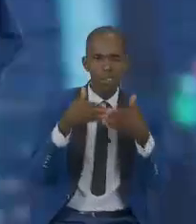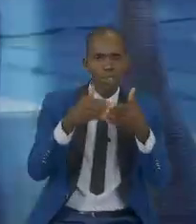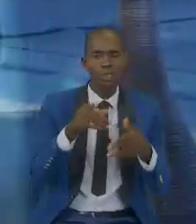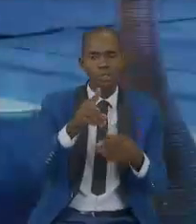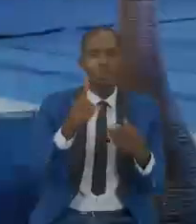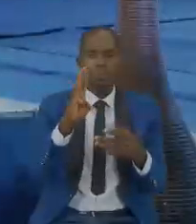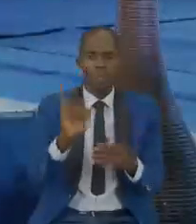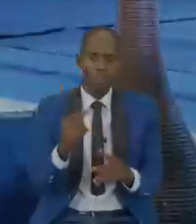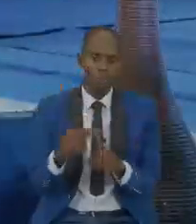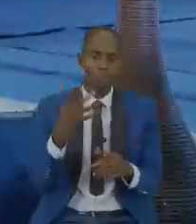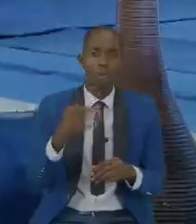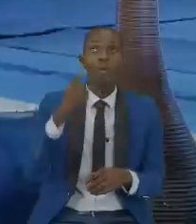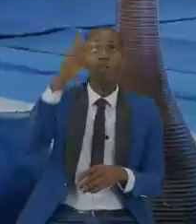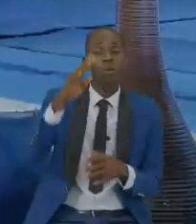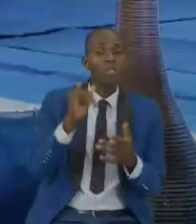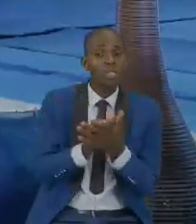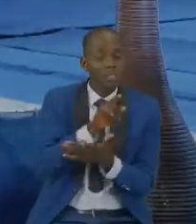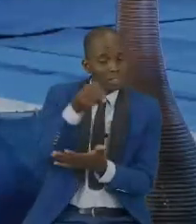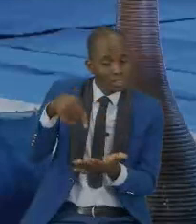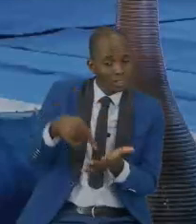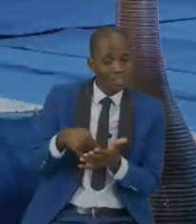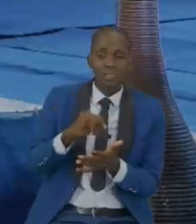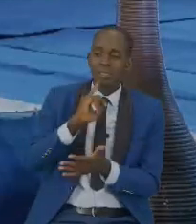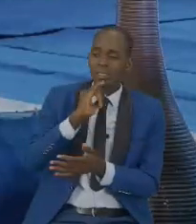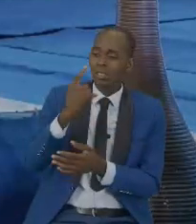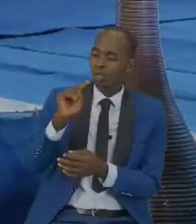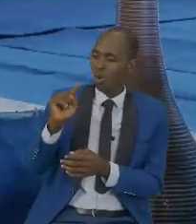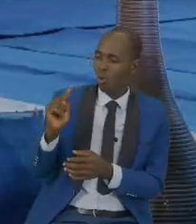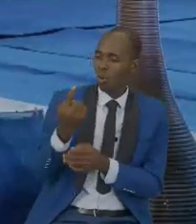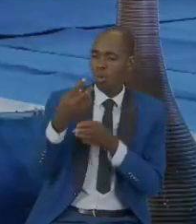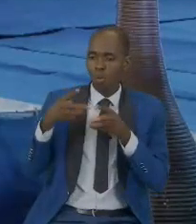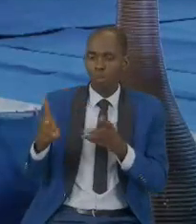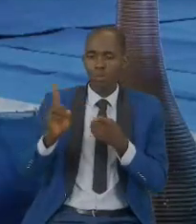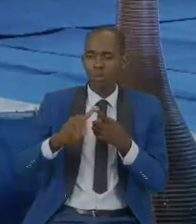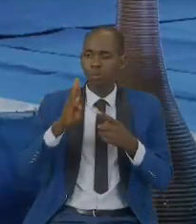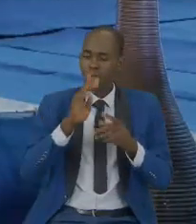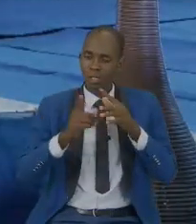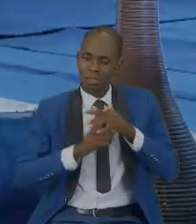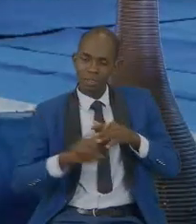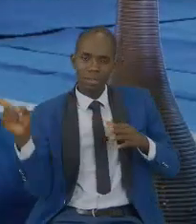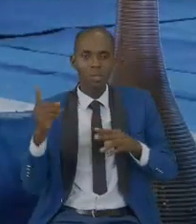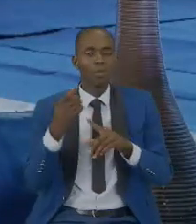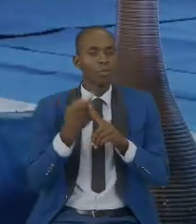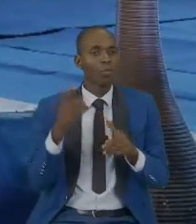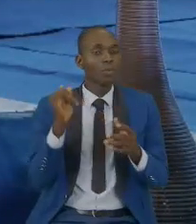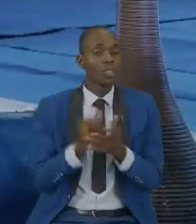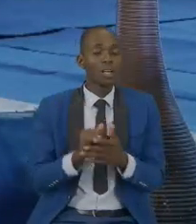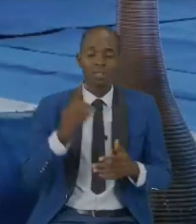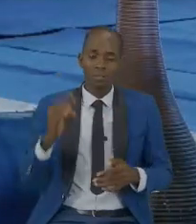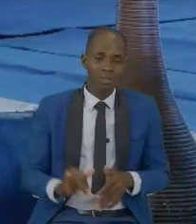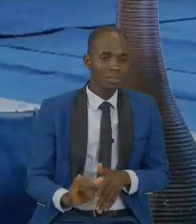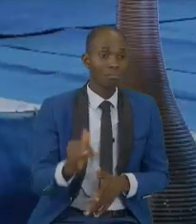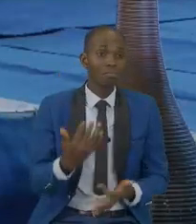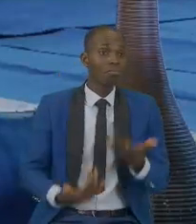that this is the only way of escape out of the ancient furnace, out of